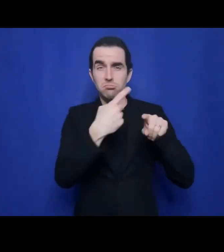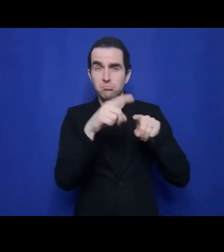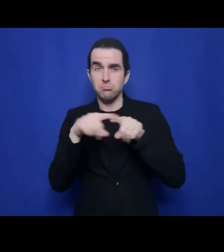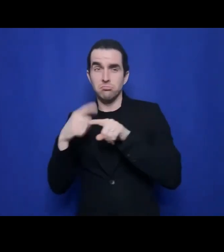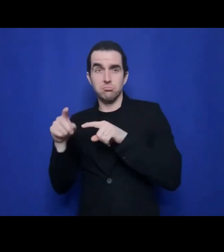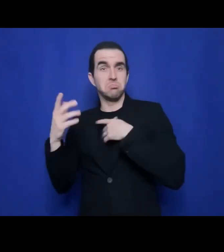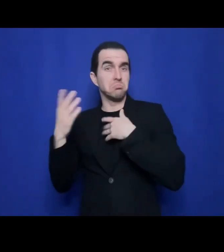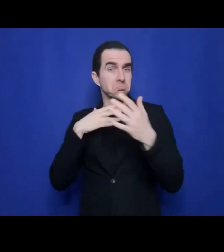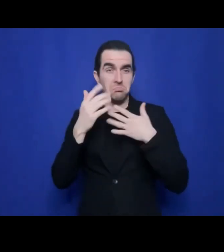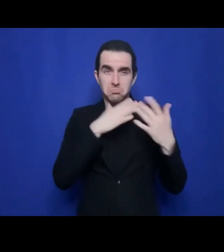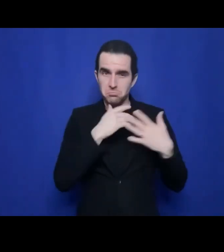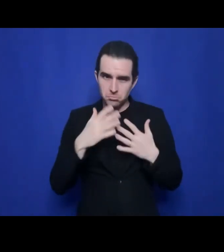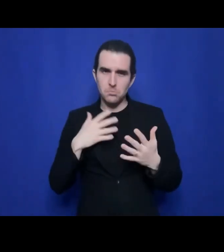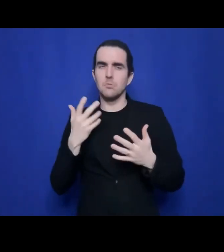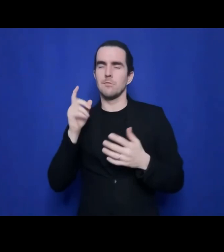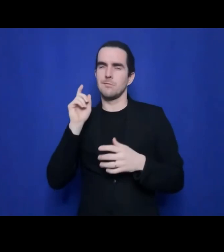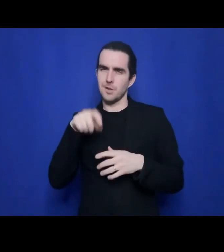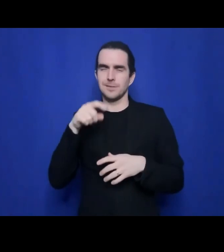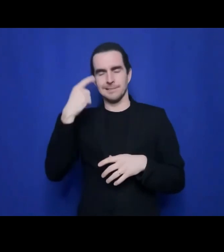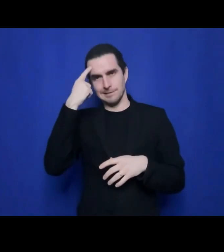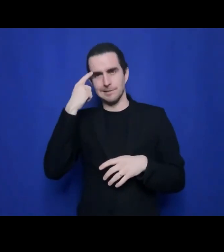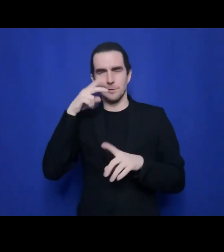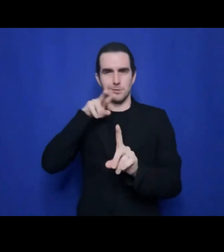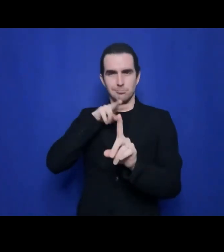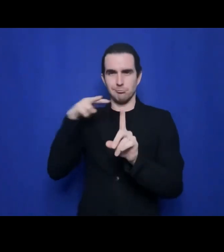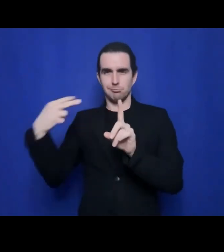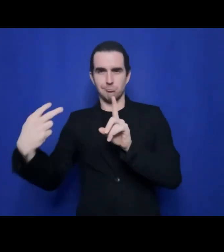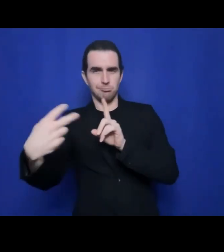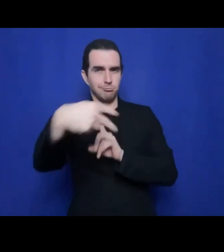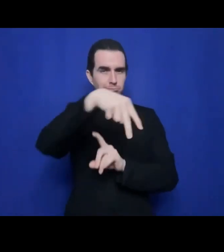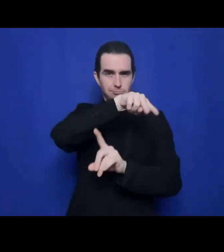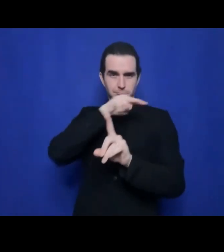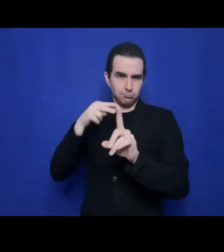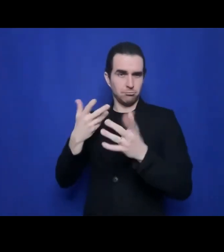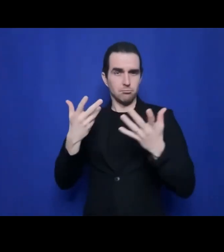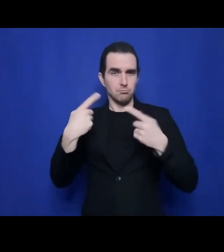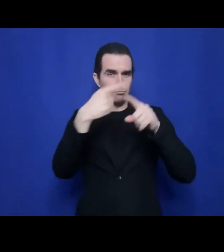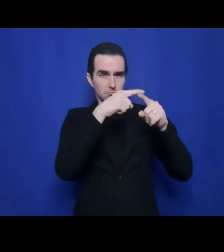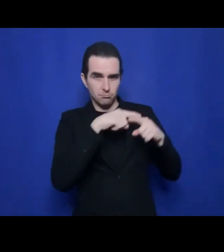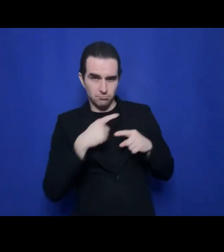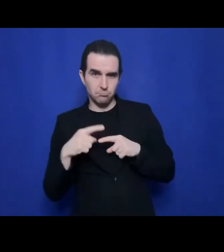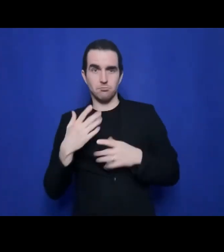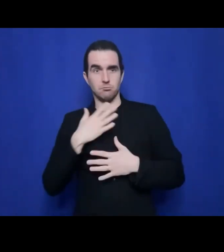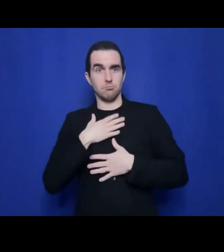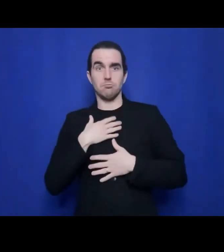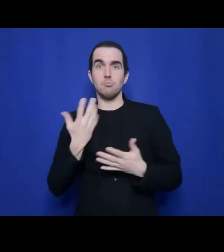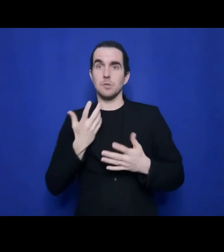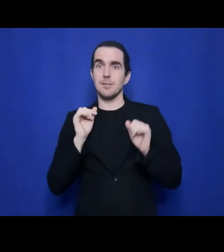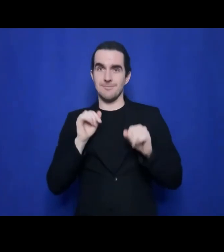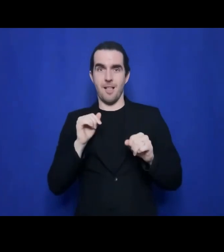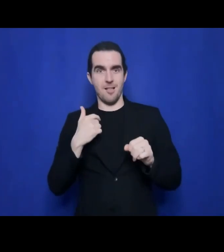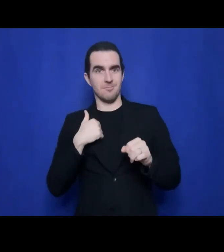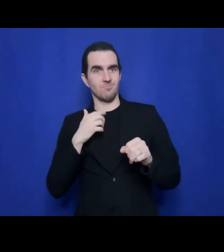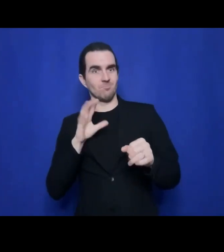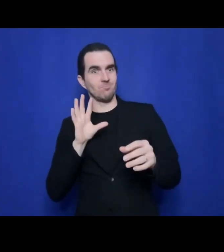because it allows us to relate ourselves with intersectionality. This is very important then, because this is a